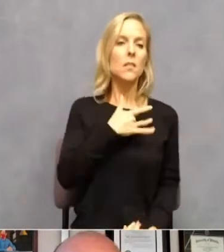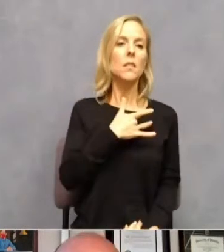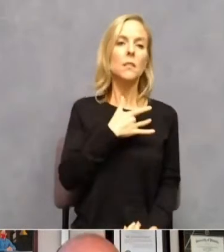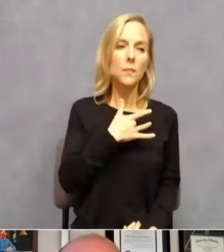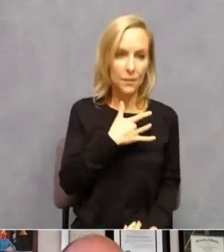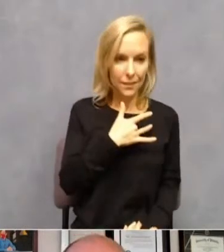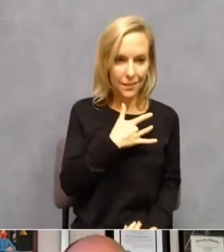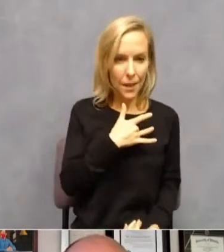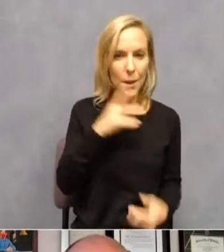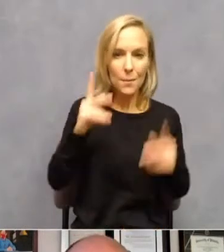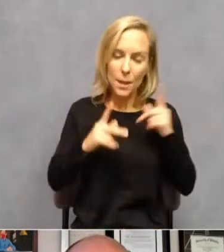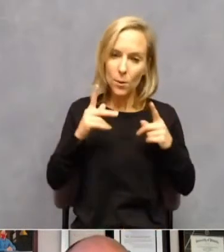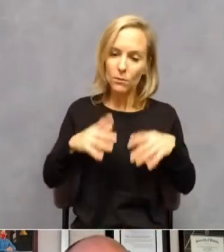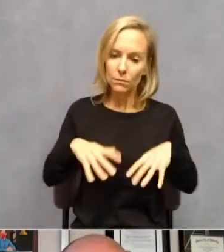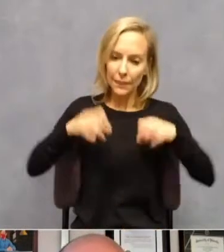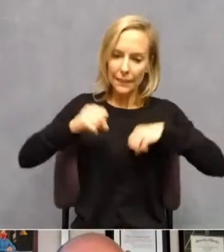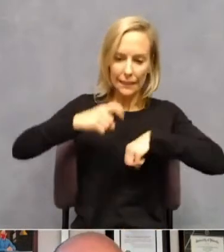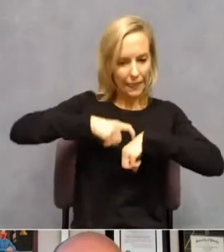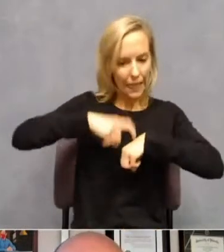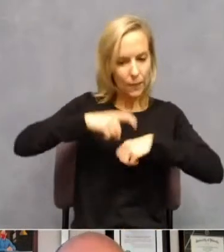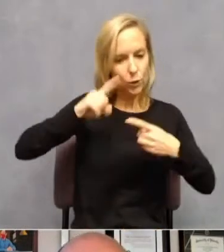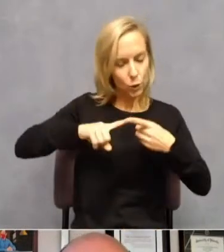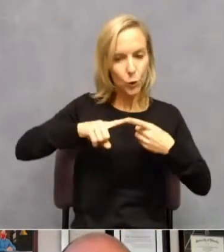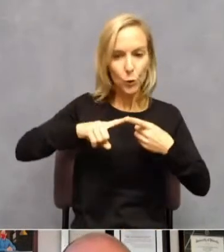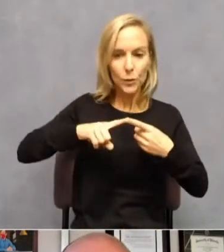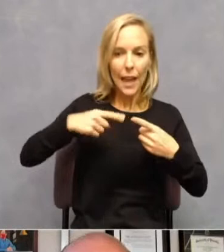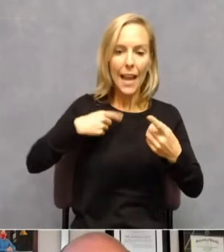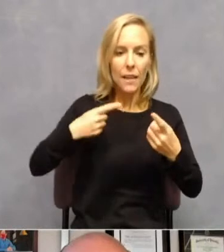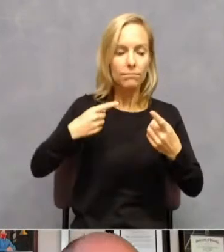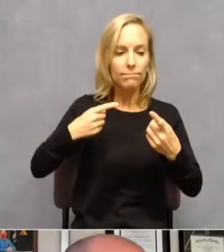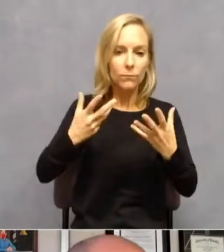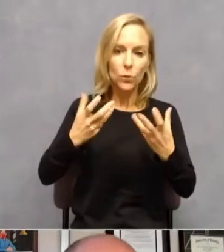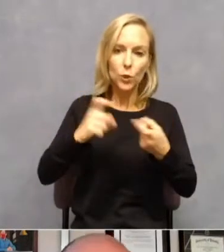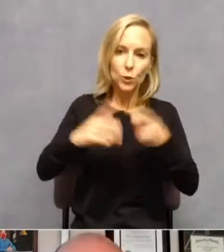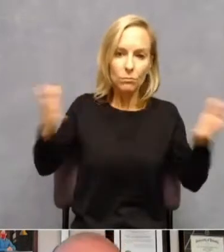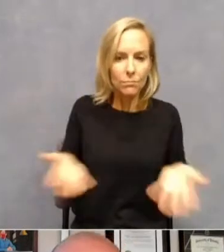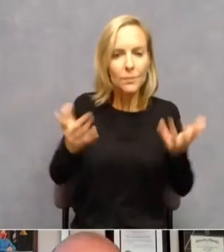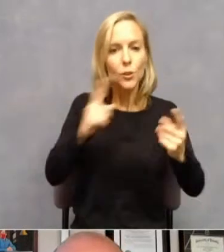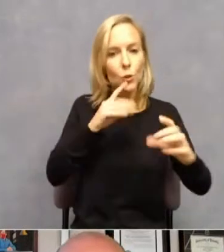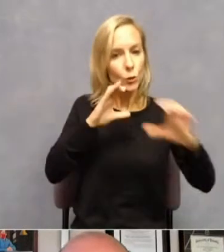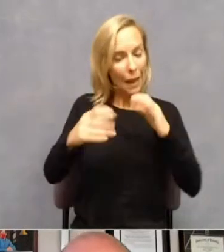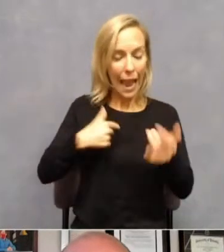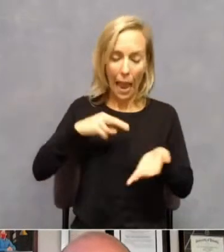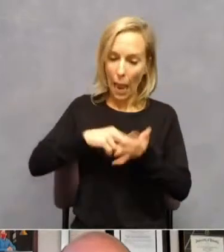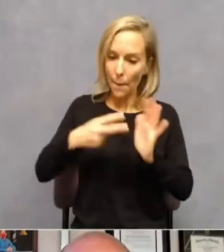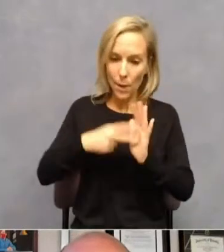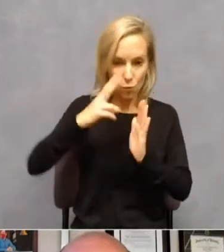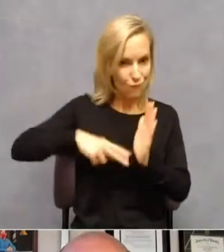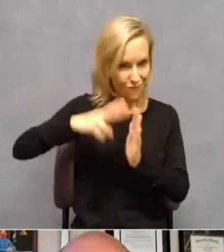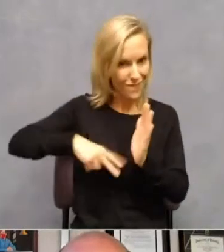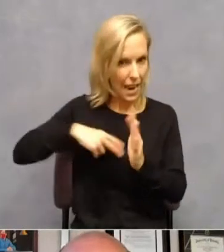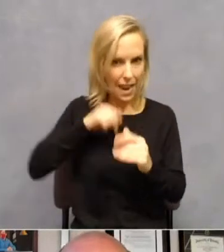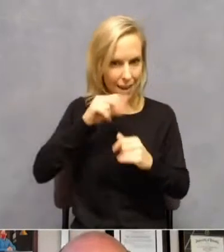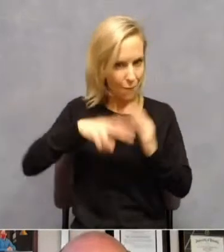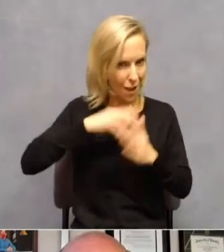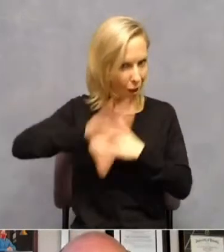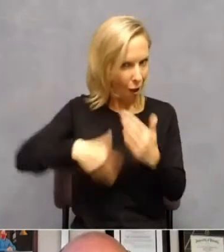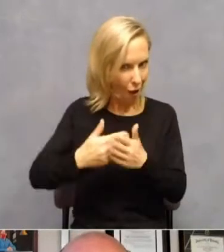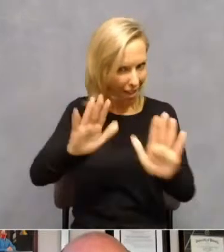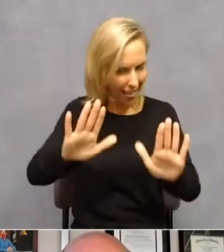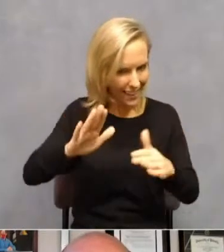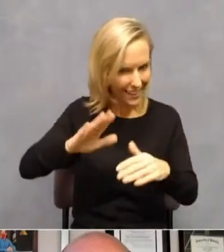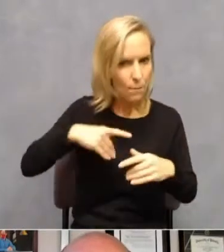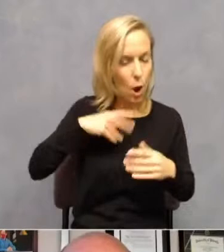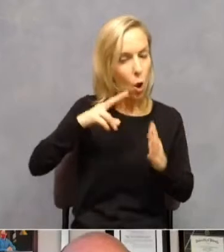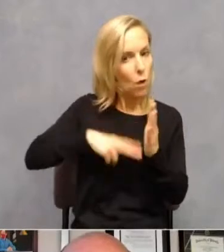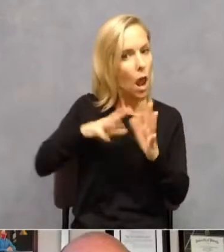time to respond to an invitation to communicate, and I intend to read all of these. I didn't get through them all yet today, but I've read a number of them. I'm